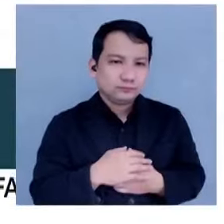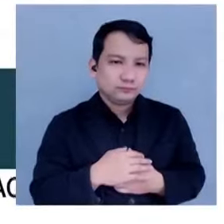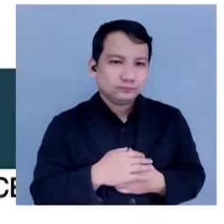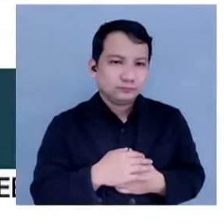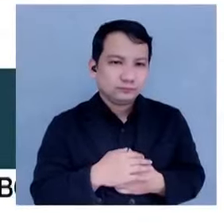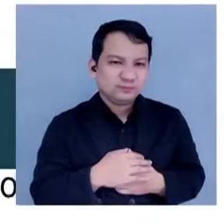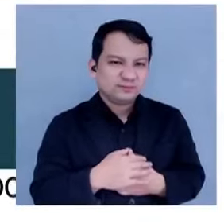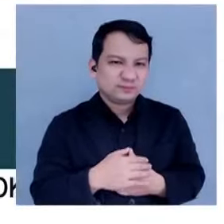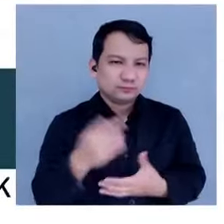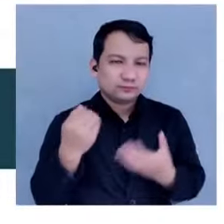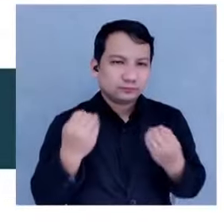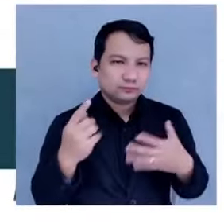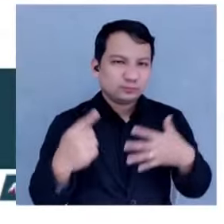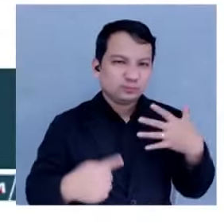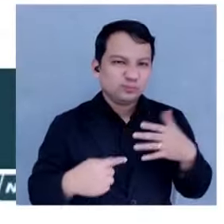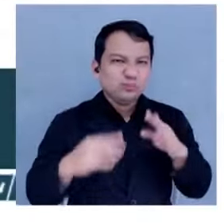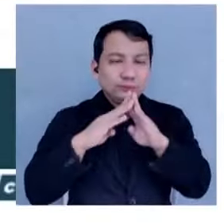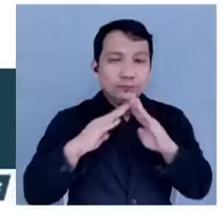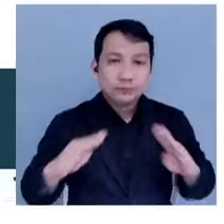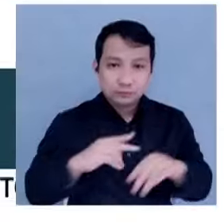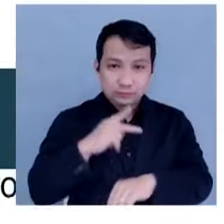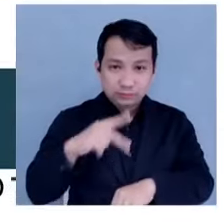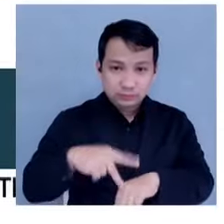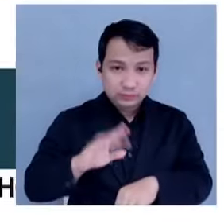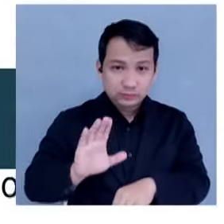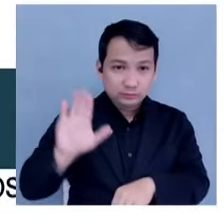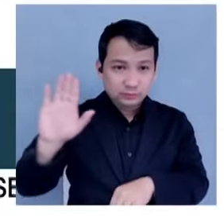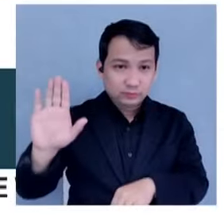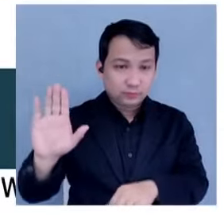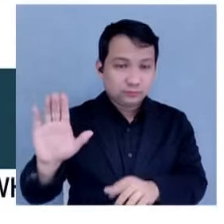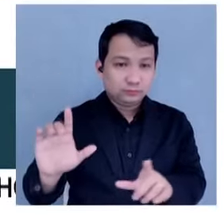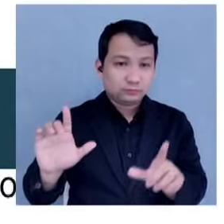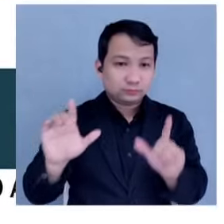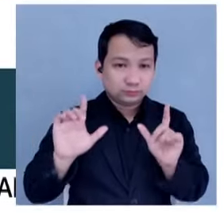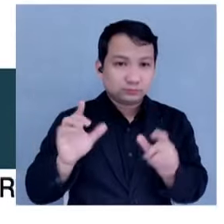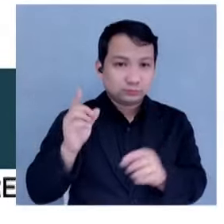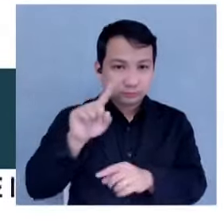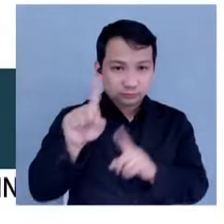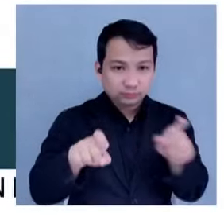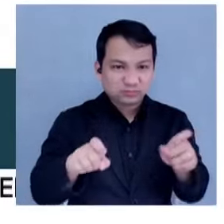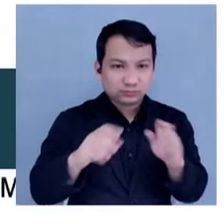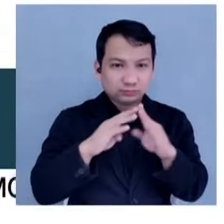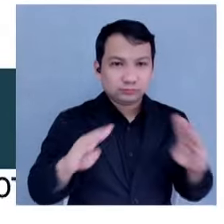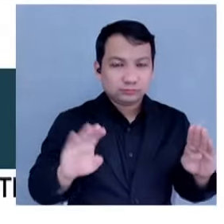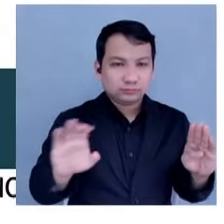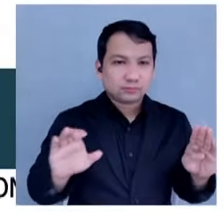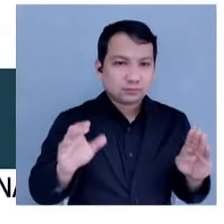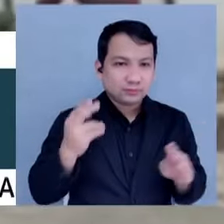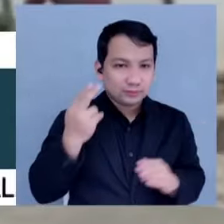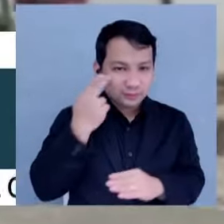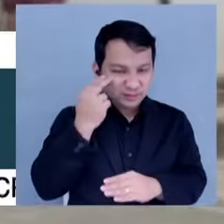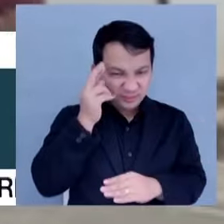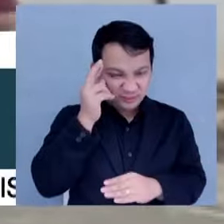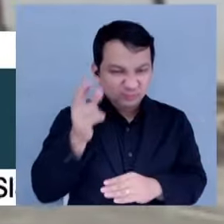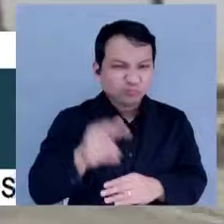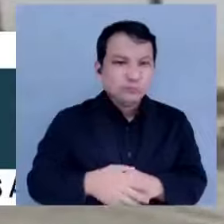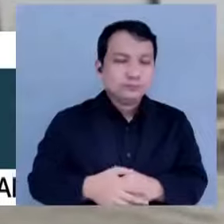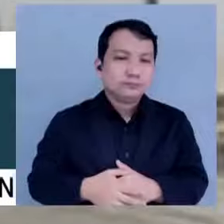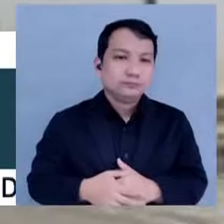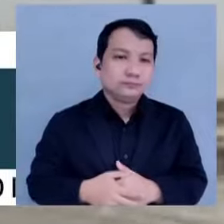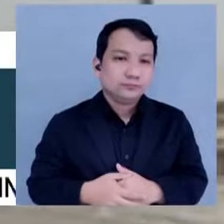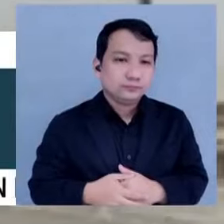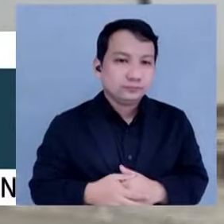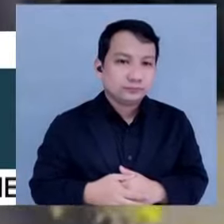bahay dito sa bayang Pilipinas, dun pa talaga sa sinasabing bahay niya natagpuan yung fugitive na yan. And